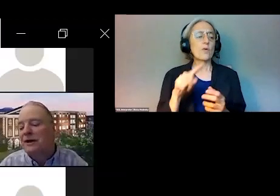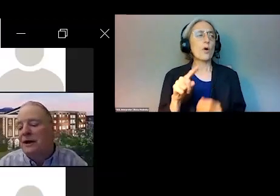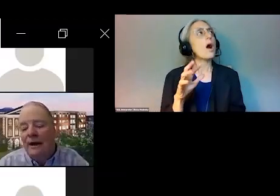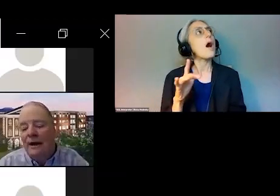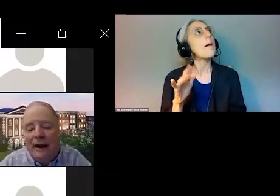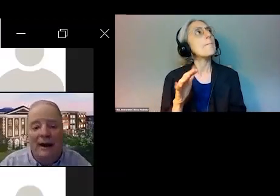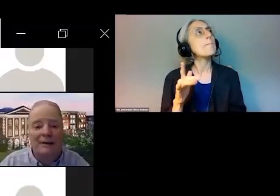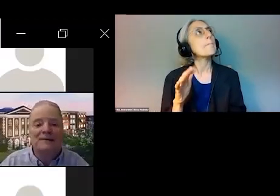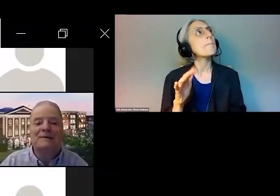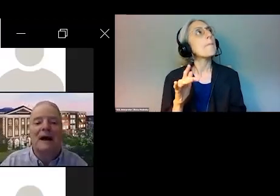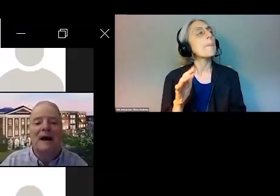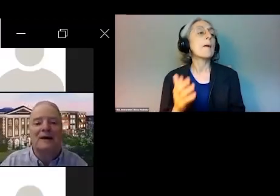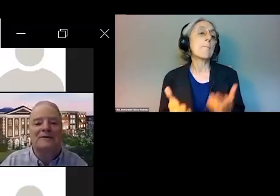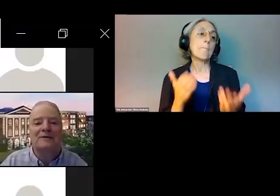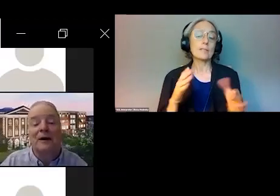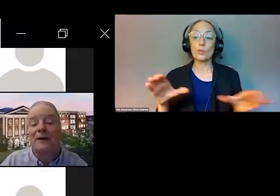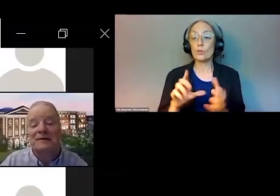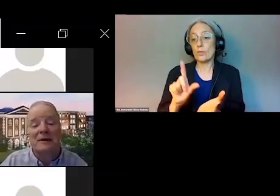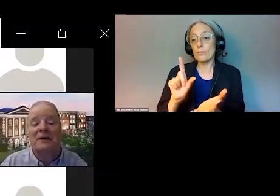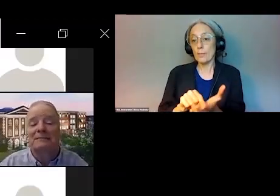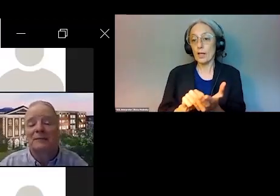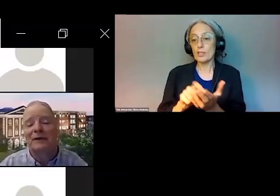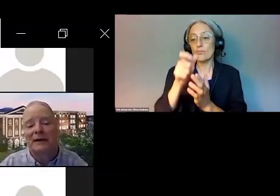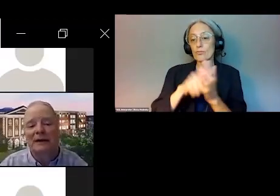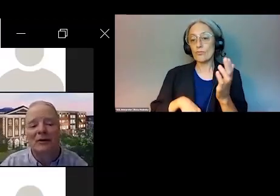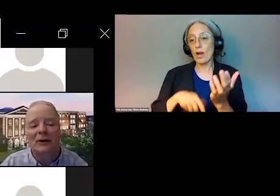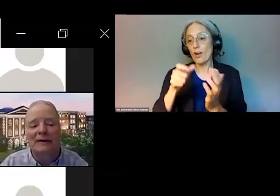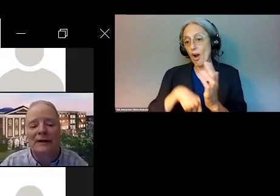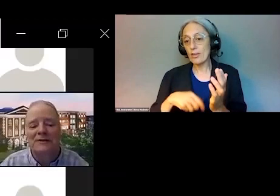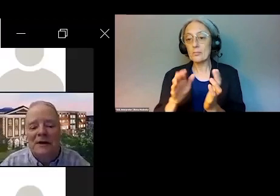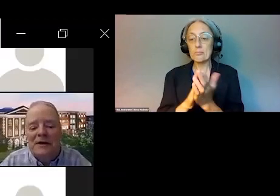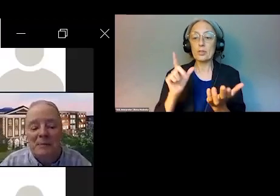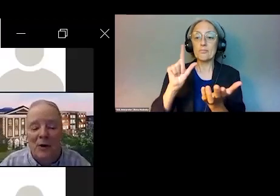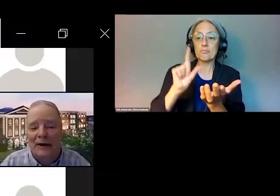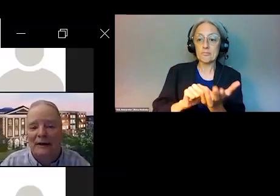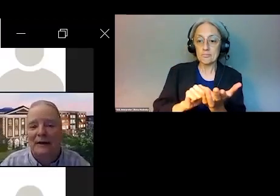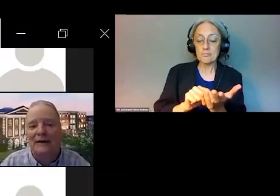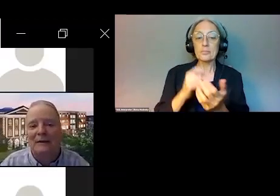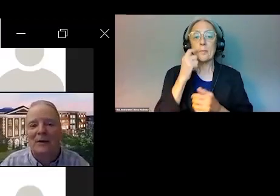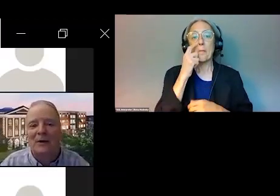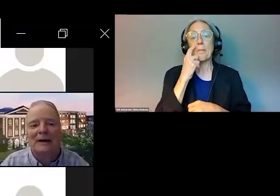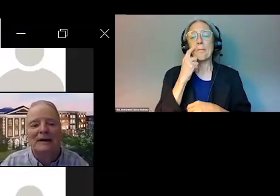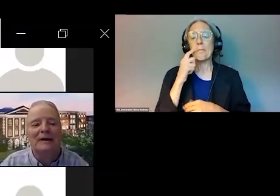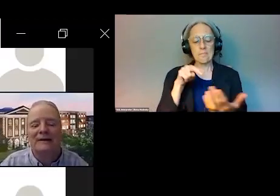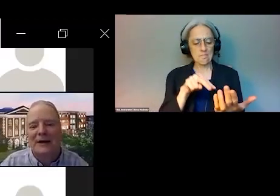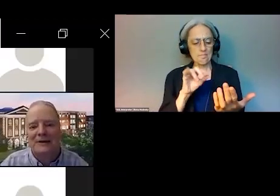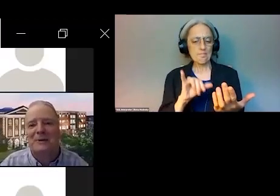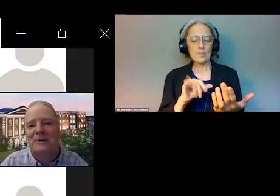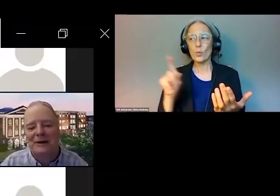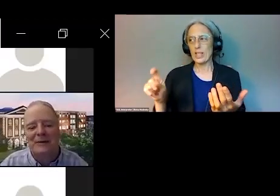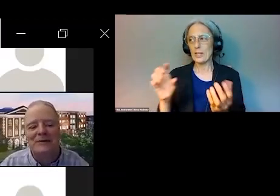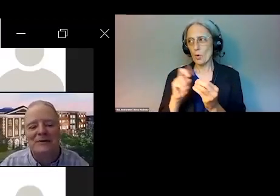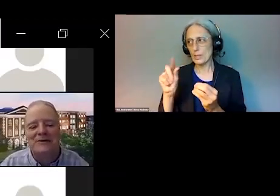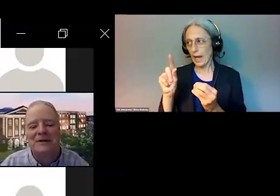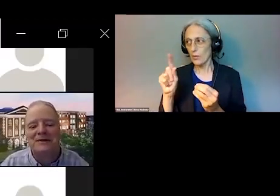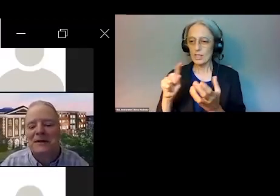doing a publication. And as it turned out, I said, well, we really need to look at this some more and collect more data.